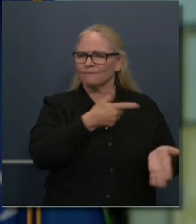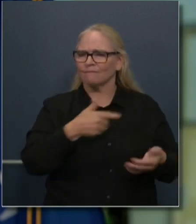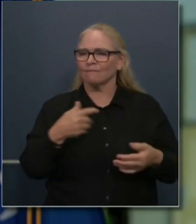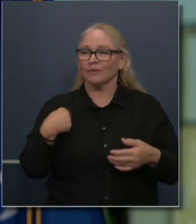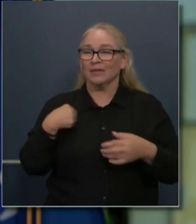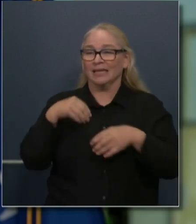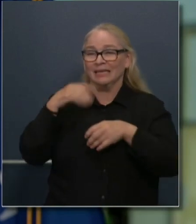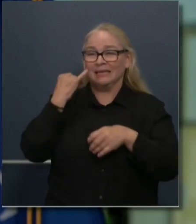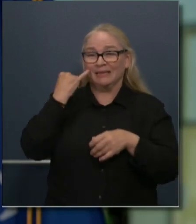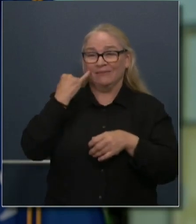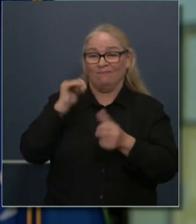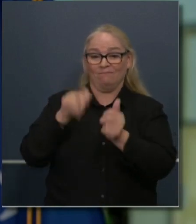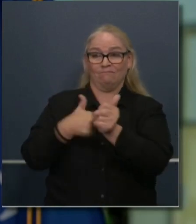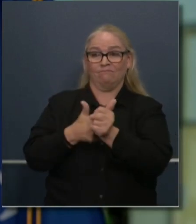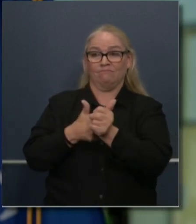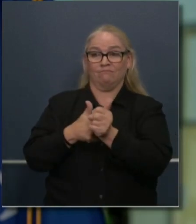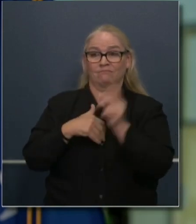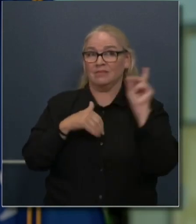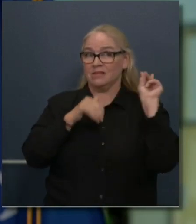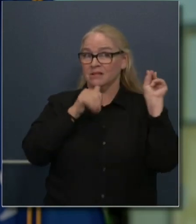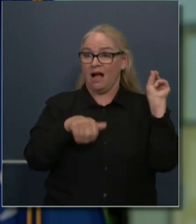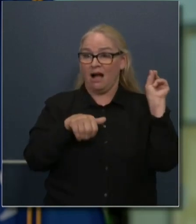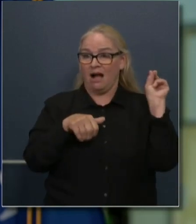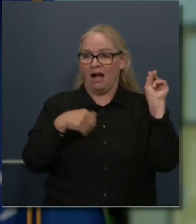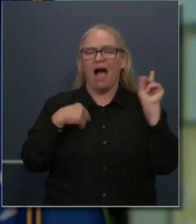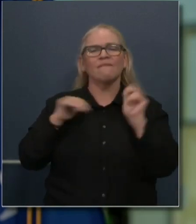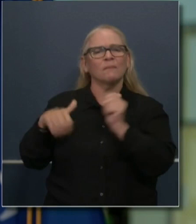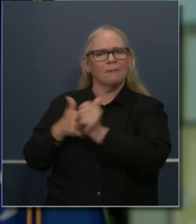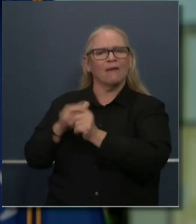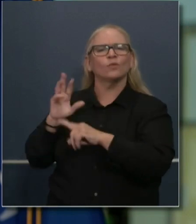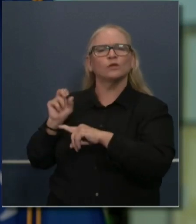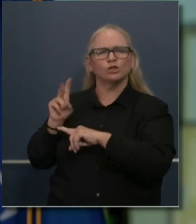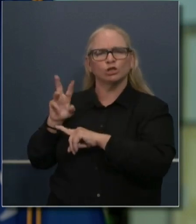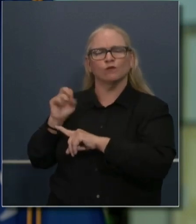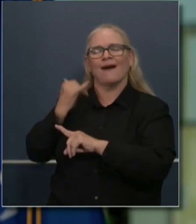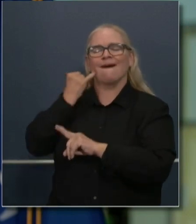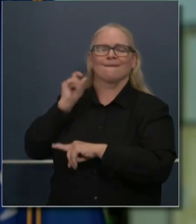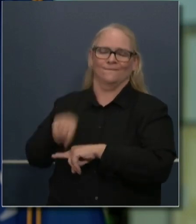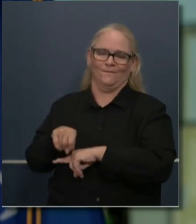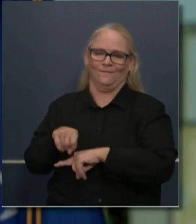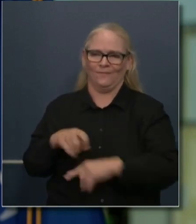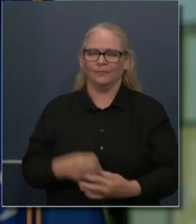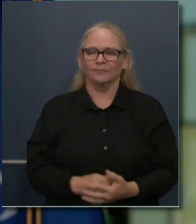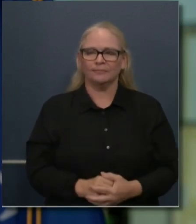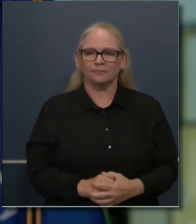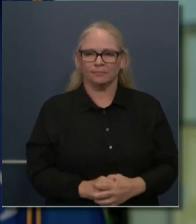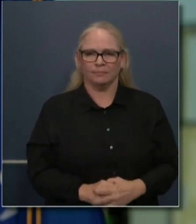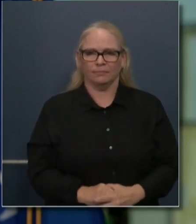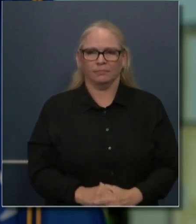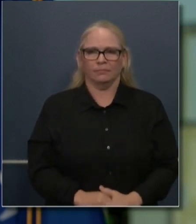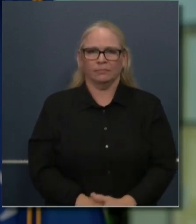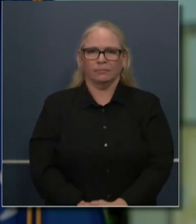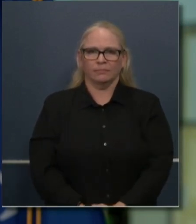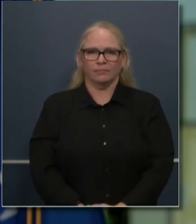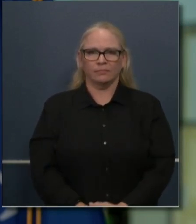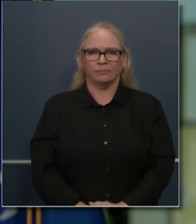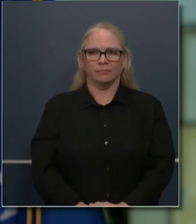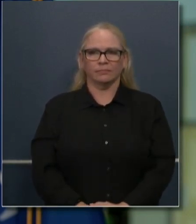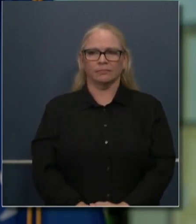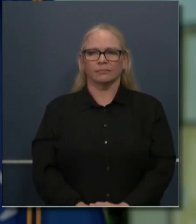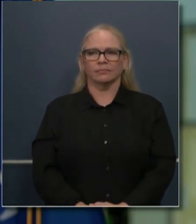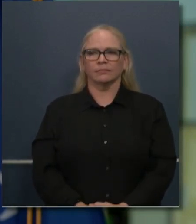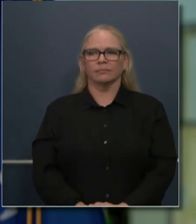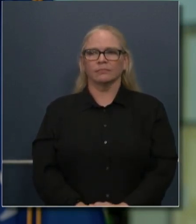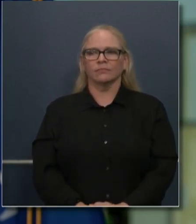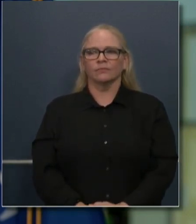case things didn't materialize. So it gives you a sense. I just want to give you a sense, get into the mindset here, that the answer